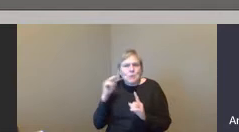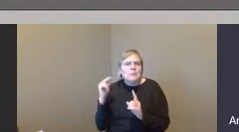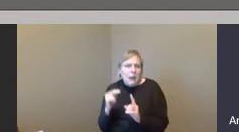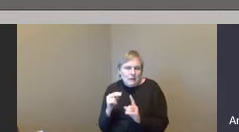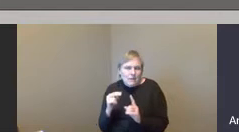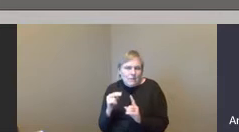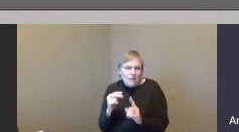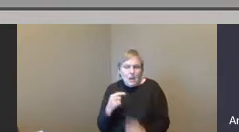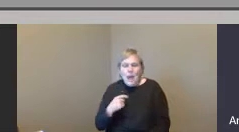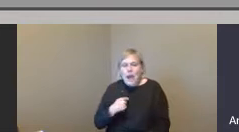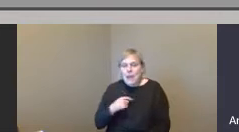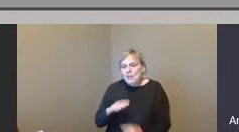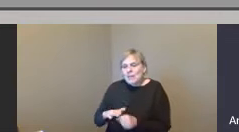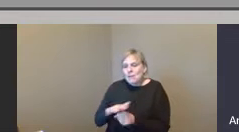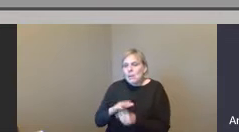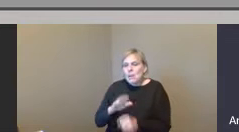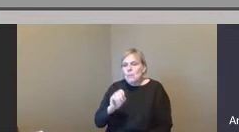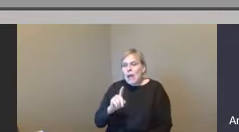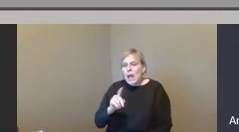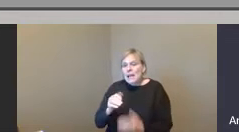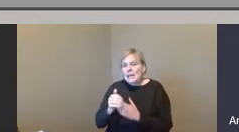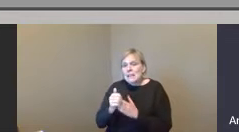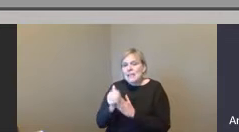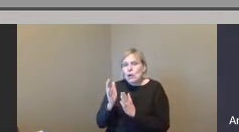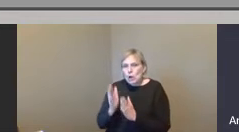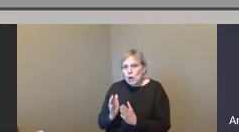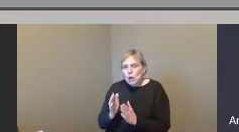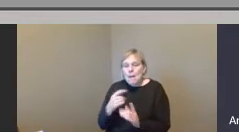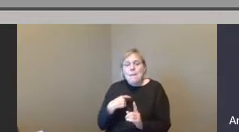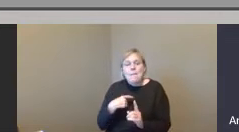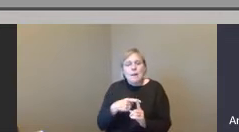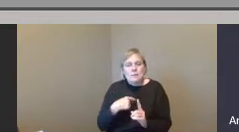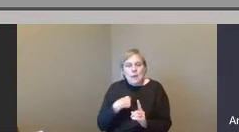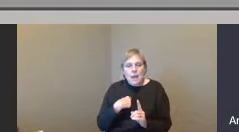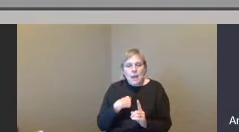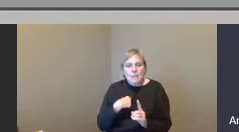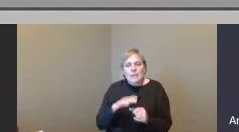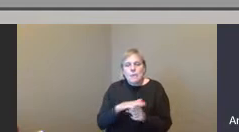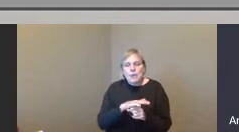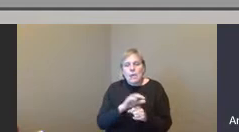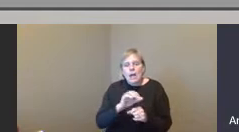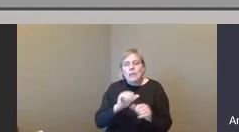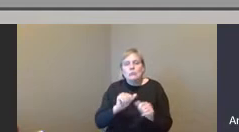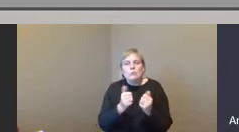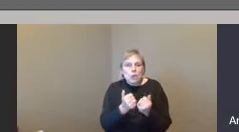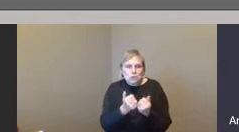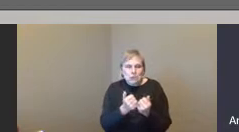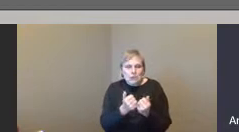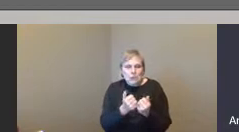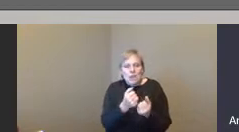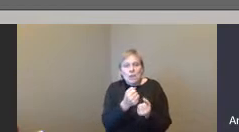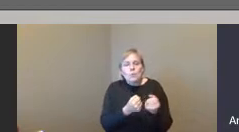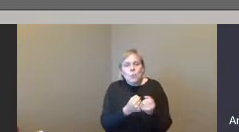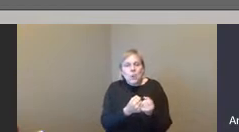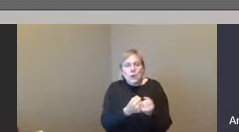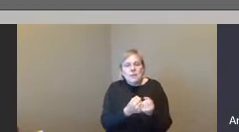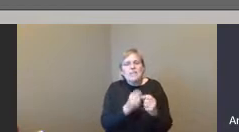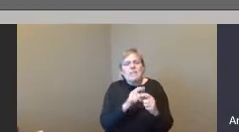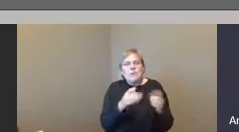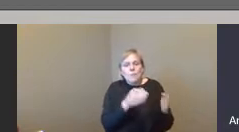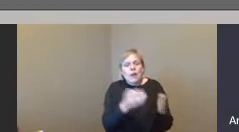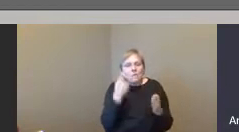perspective where I am a neighborhood block leader. I'm also on a neighborhood association and also support different